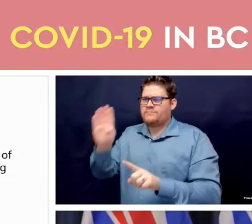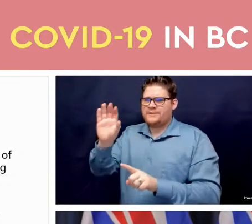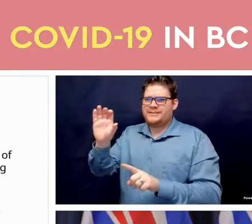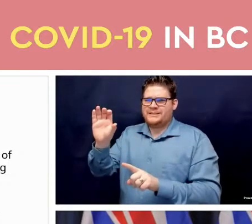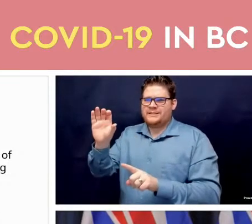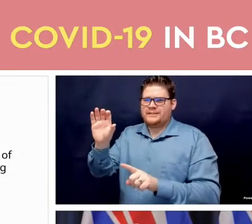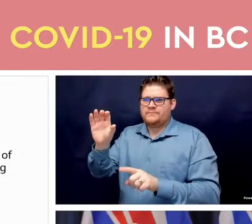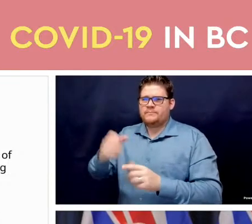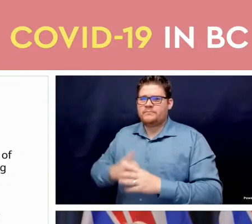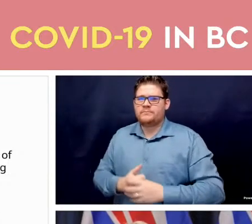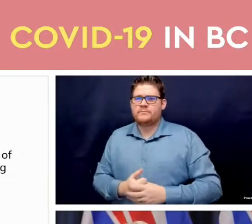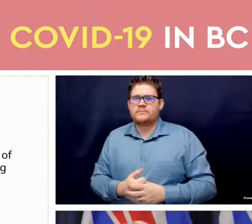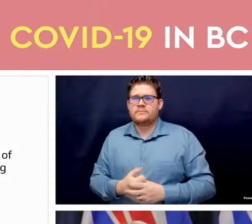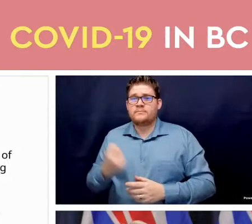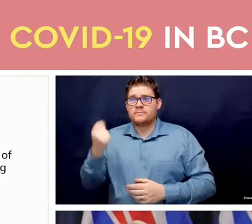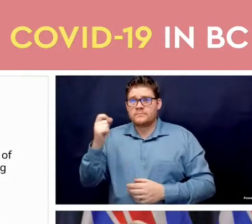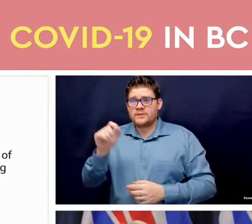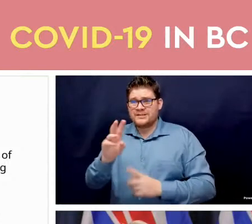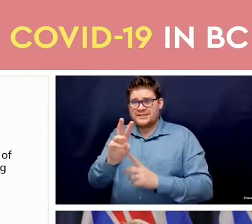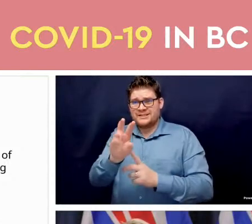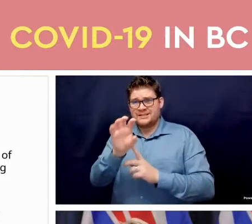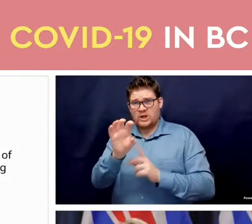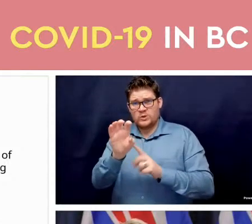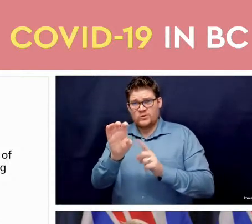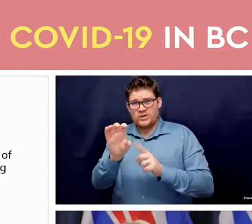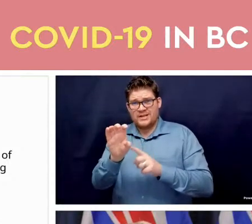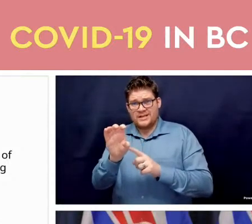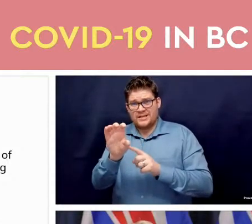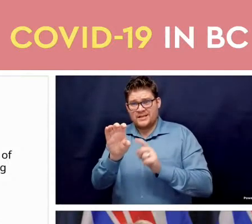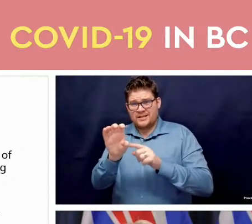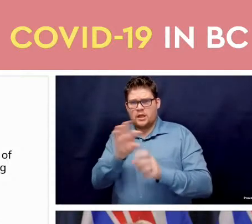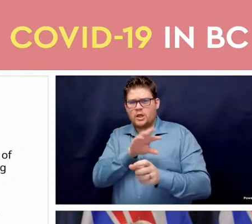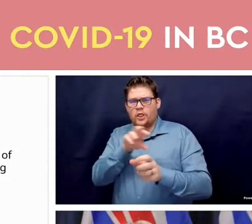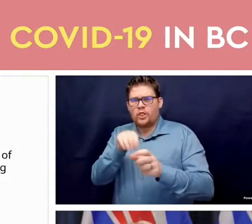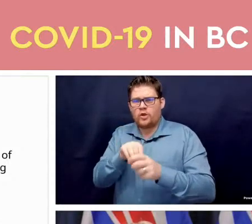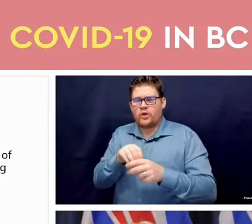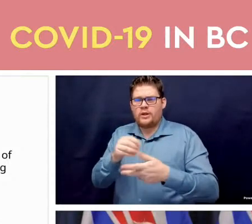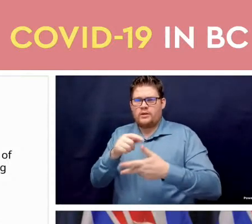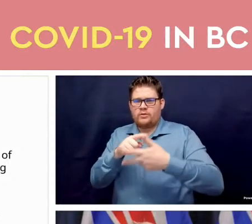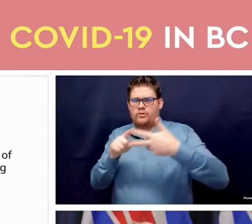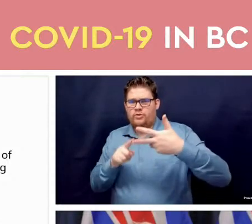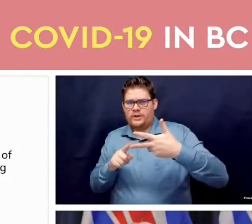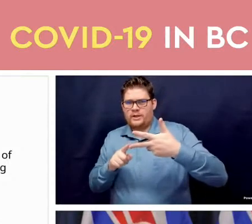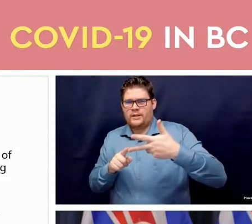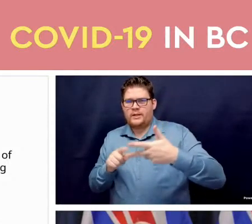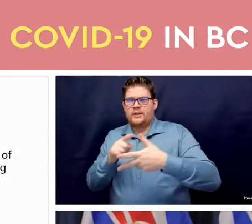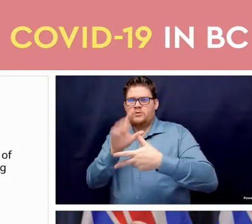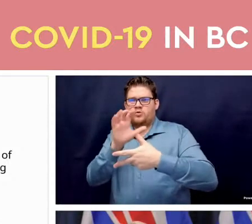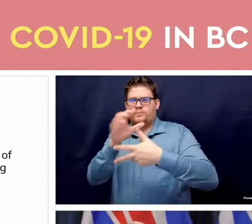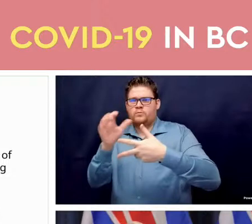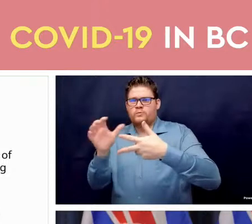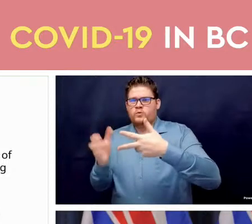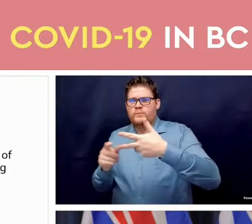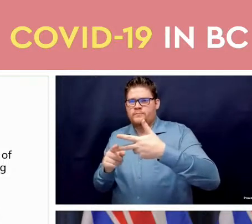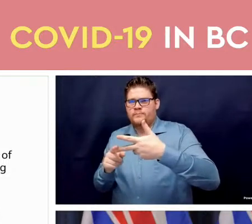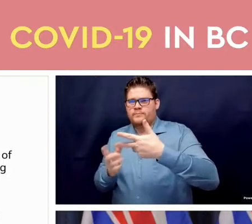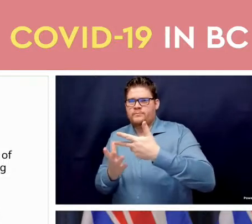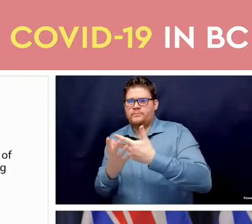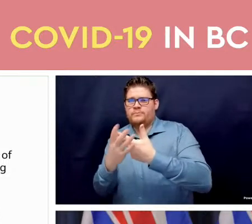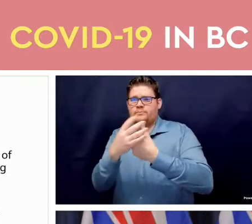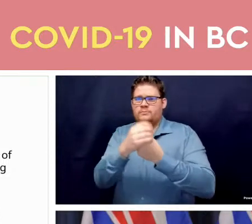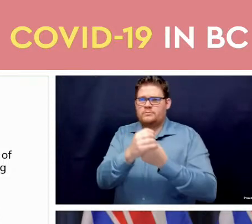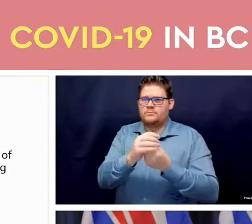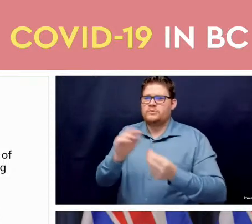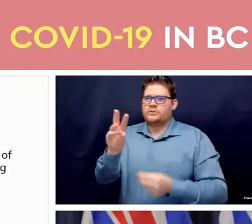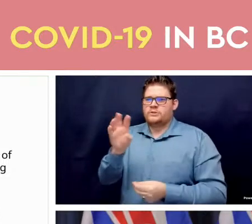COVID-19. And it includes people who were part of an outbreak or a cluster in a hospital, so acquired it while they were